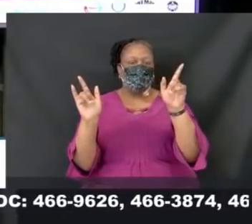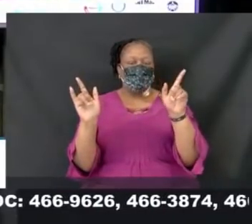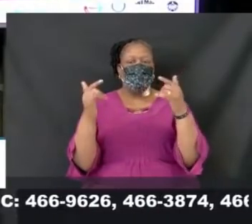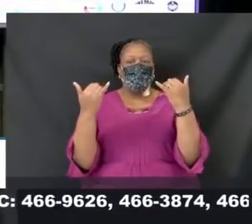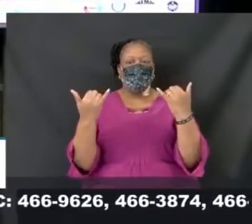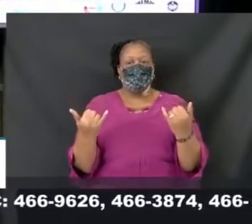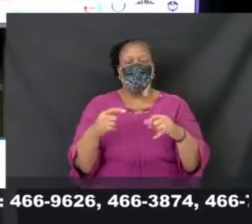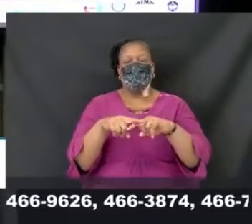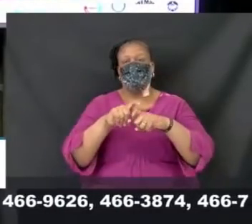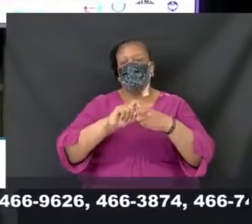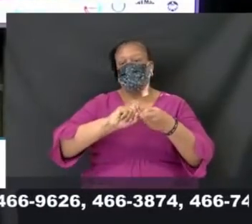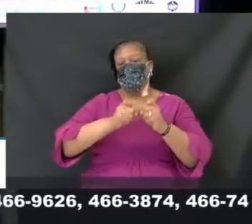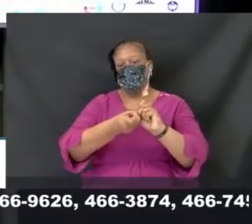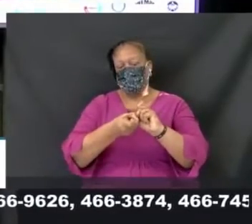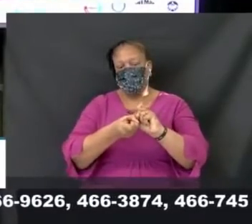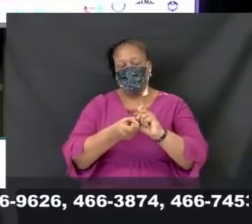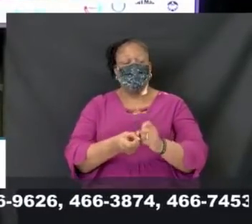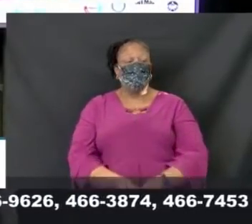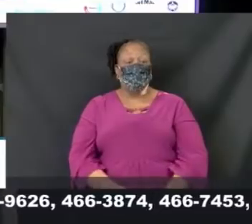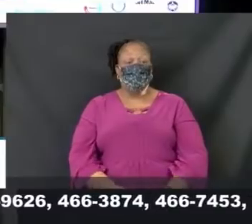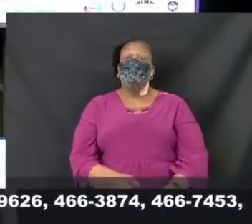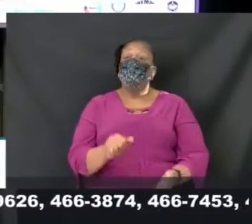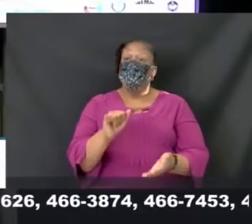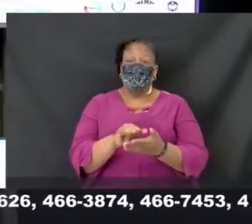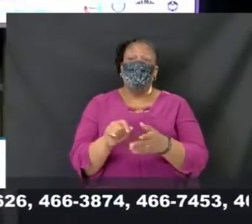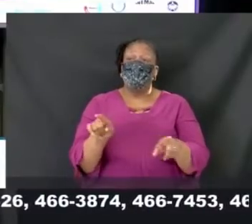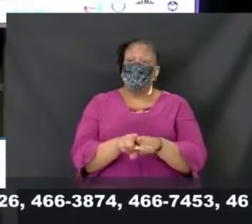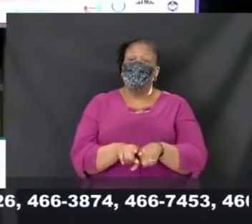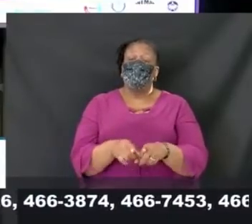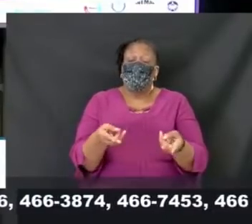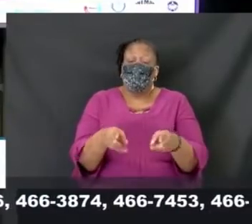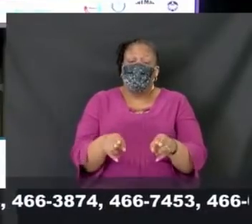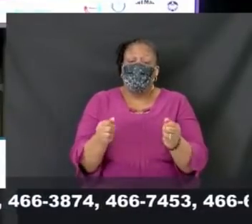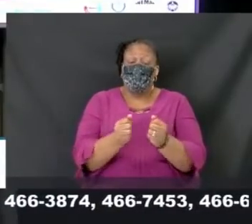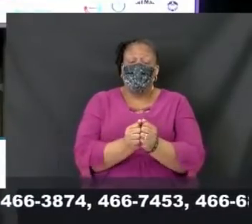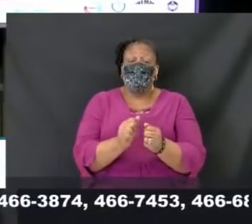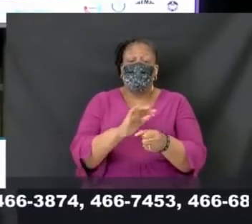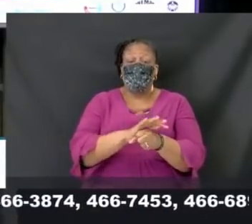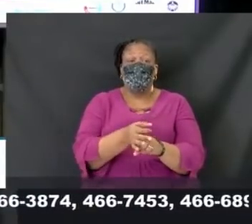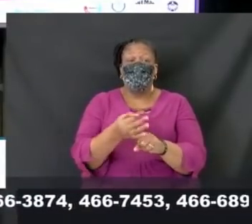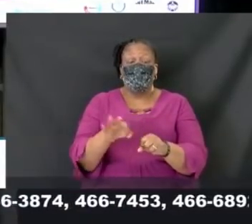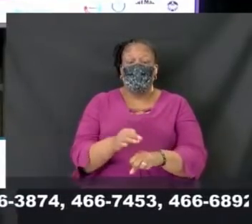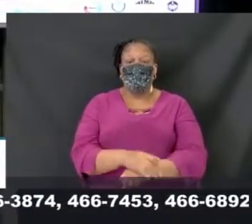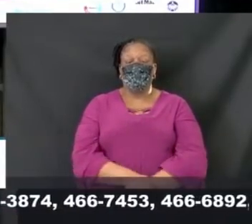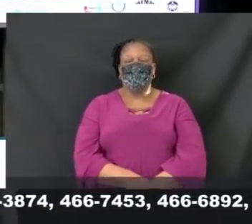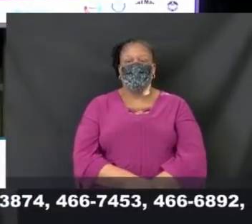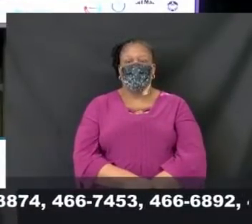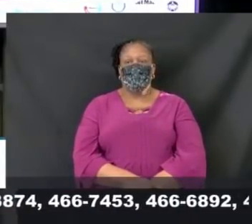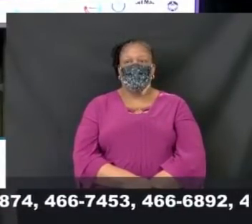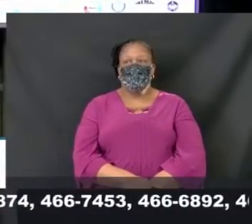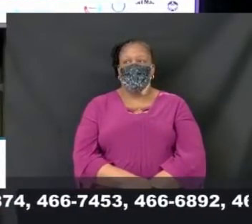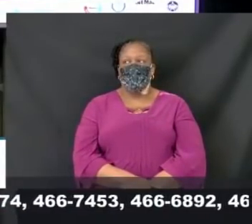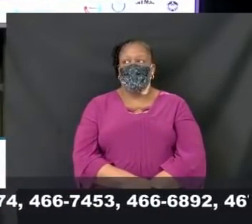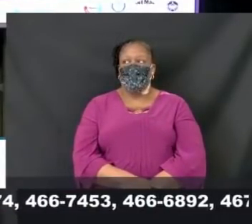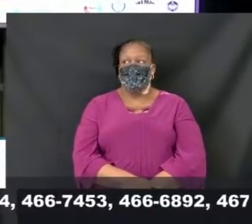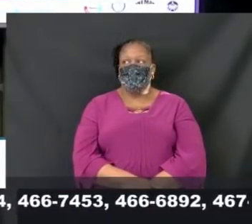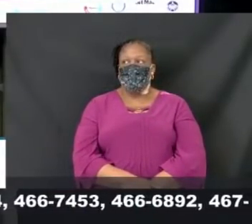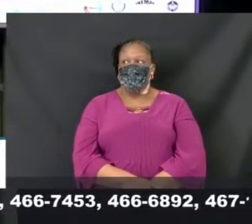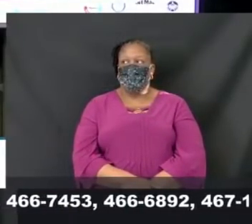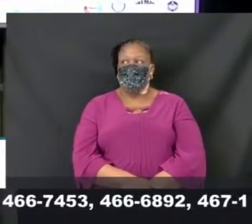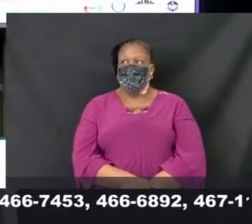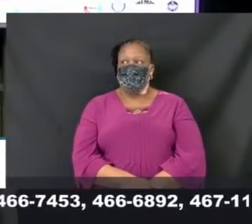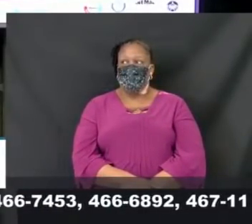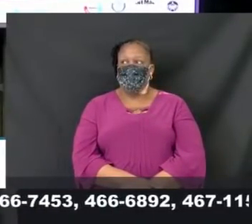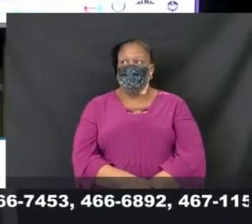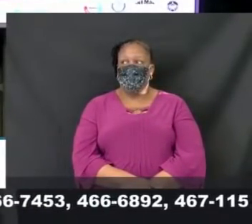reality is that's what's going to happen with COVID. So don't expect that you used to pay $3 for sardine, and post-COVID, when everything